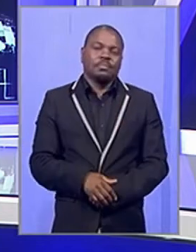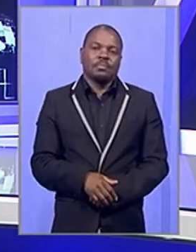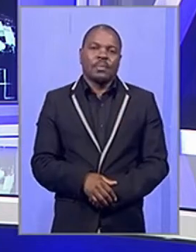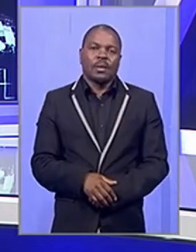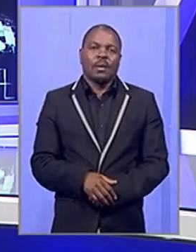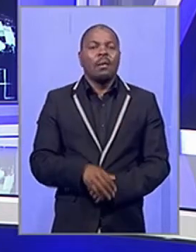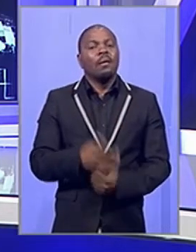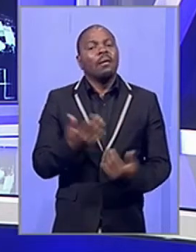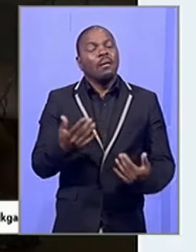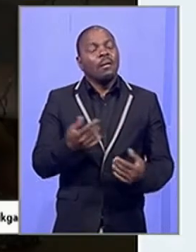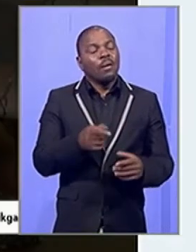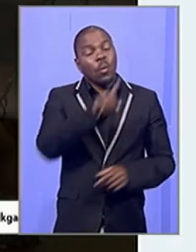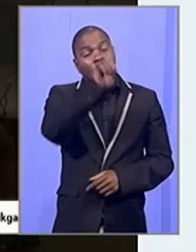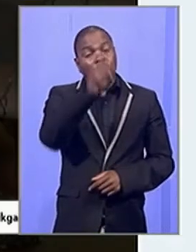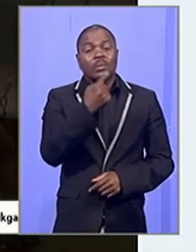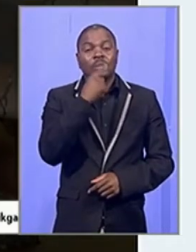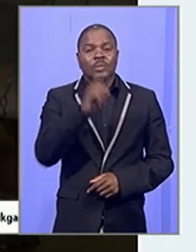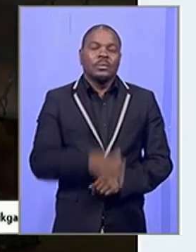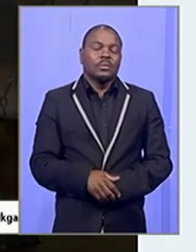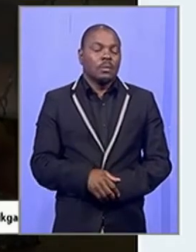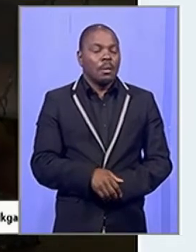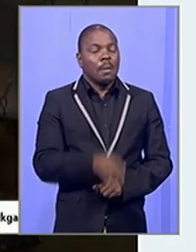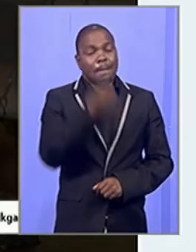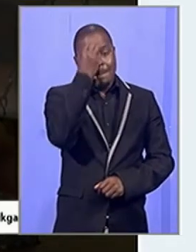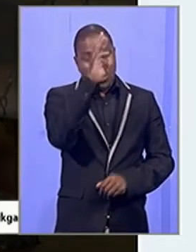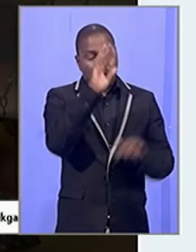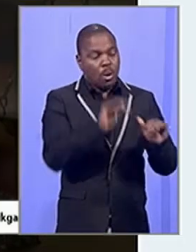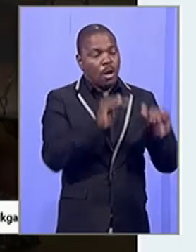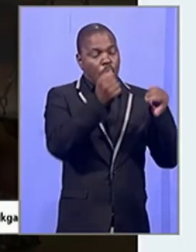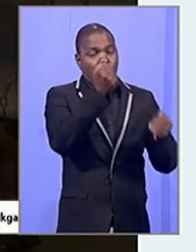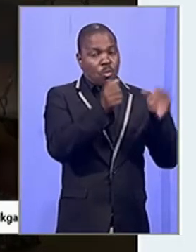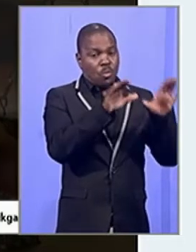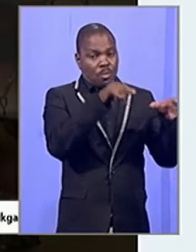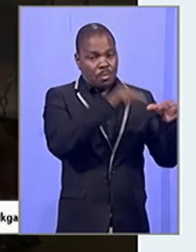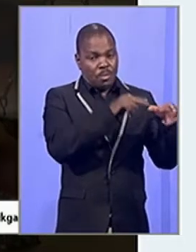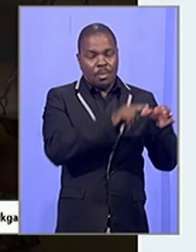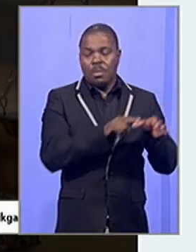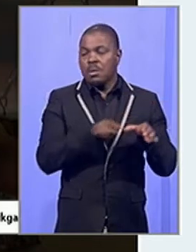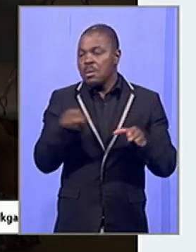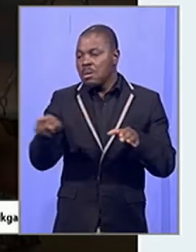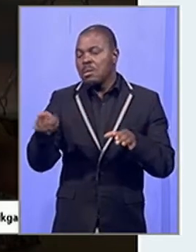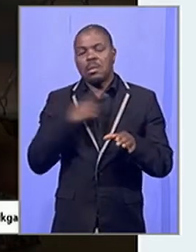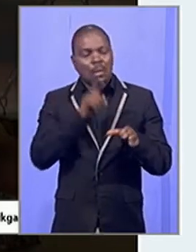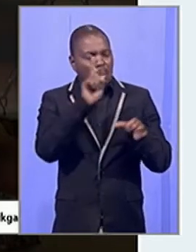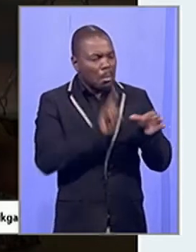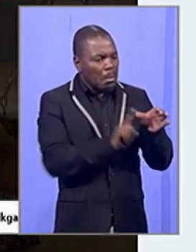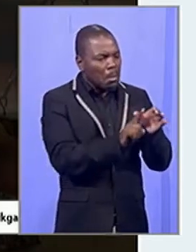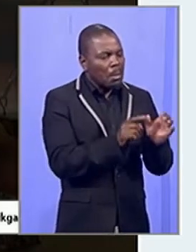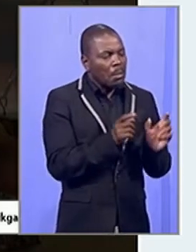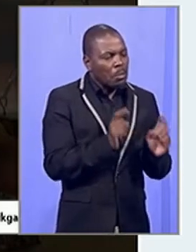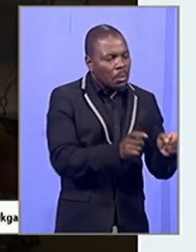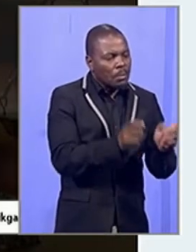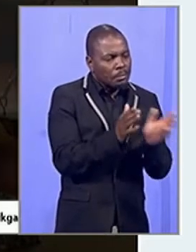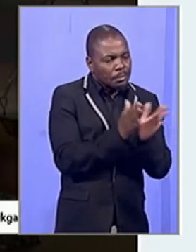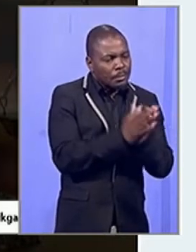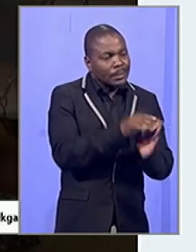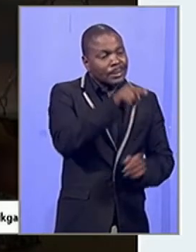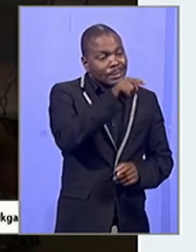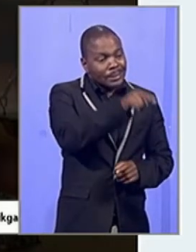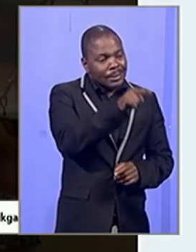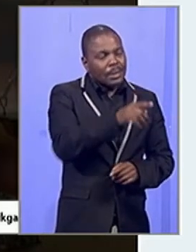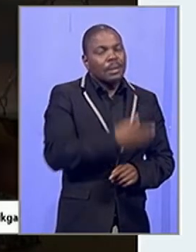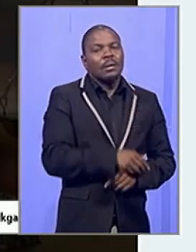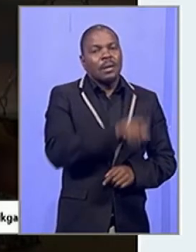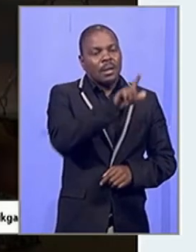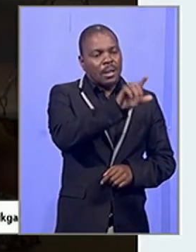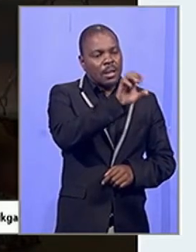lehono ya gore kgorotsheko kgolo ka Pretoria e phaetše ka thoko kgopelo ya tšhoganetšo ya go thibela go hlomamišwa